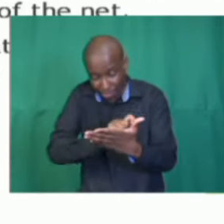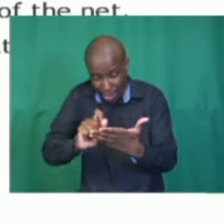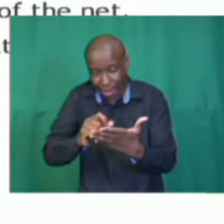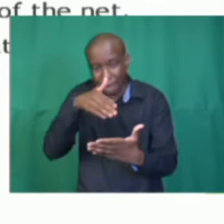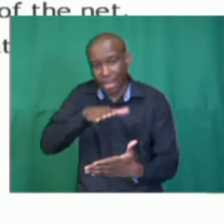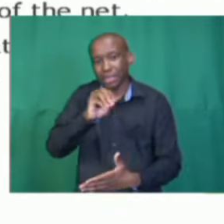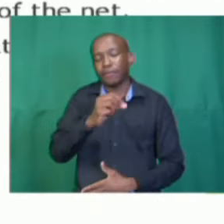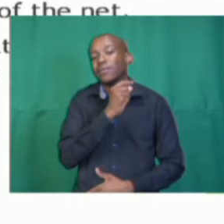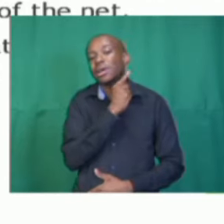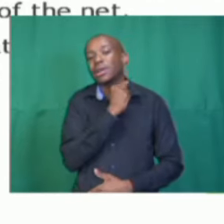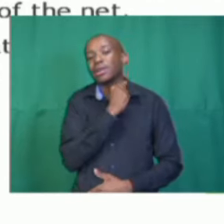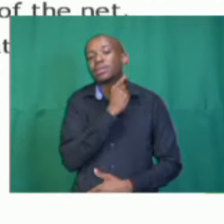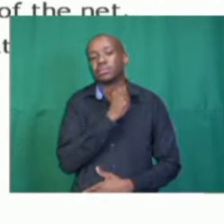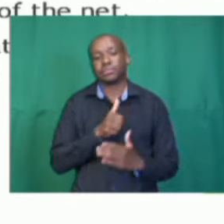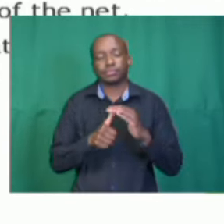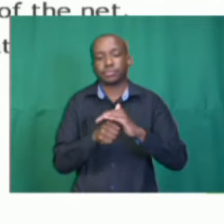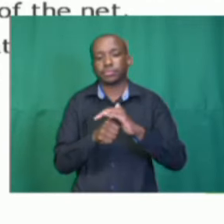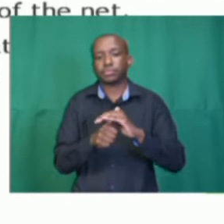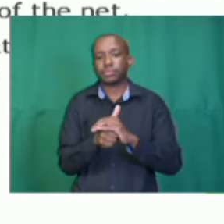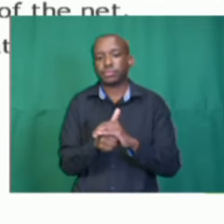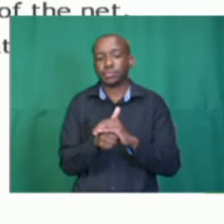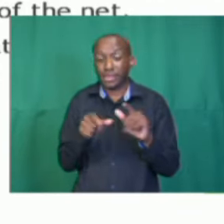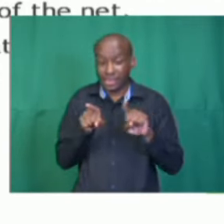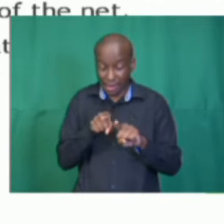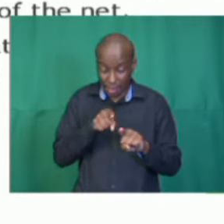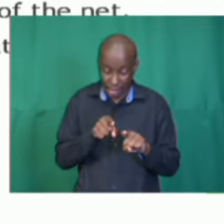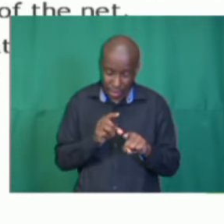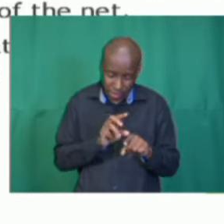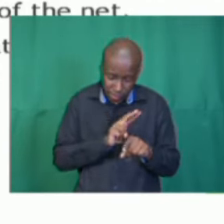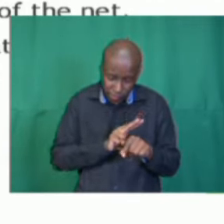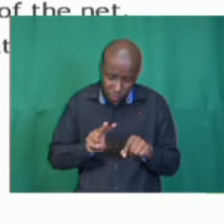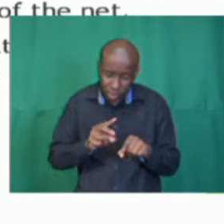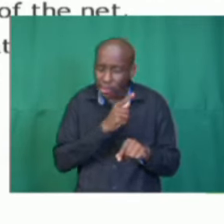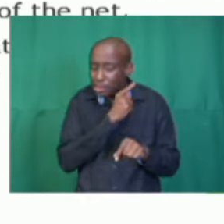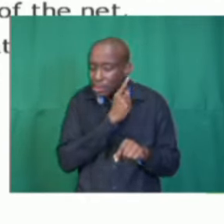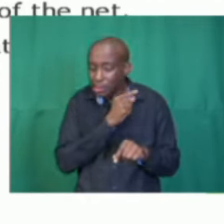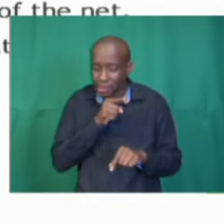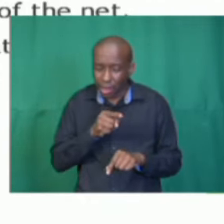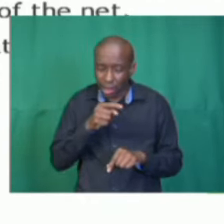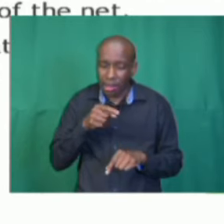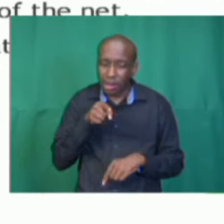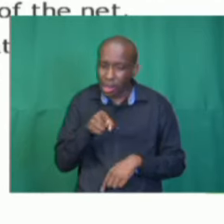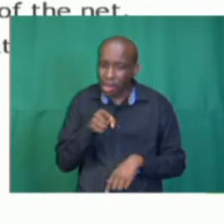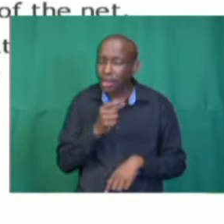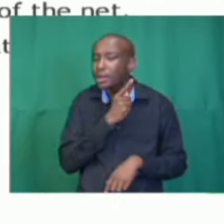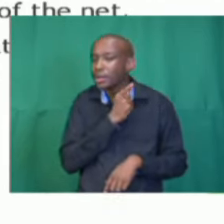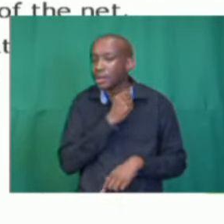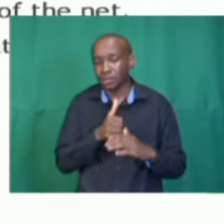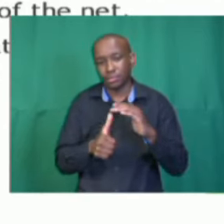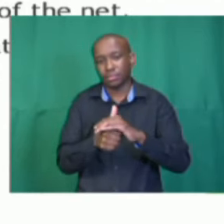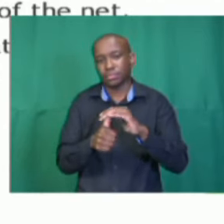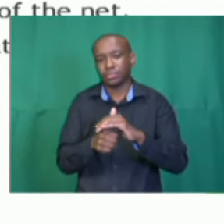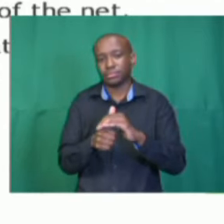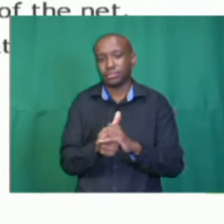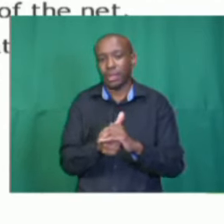me, the interest has been aroused here because I have a question. If the interest of the reader has